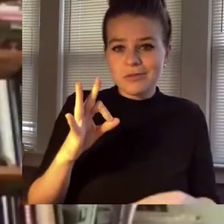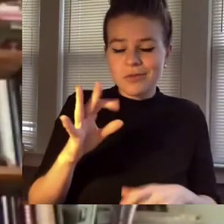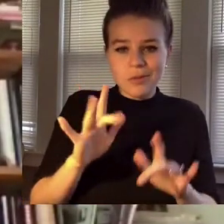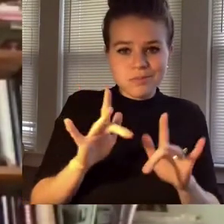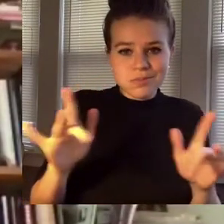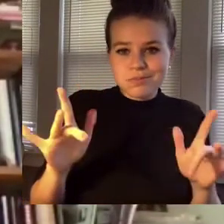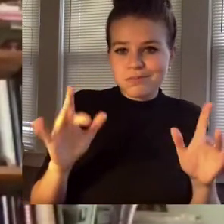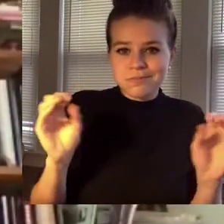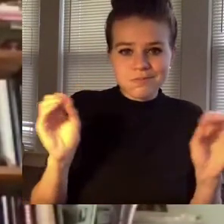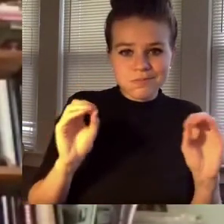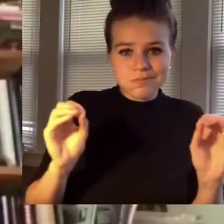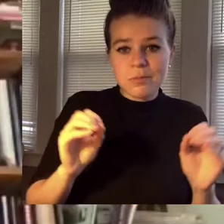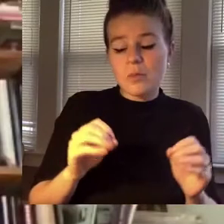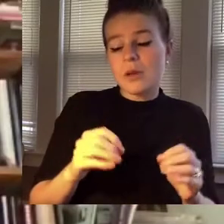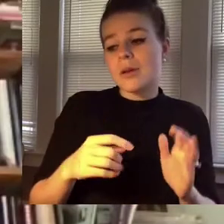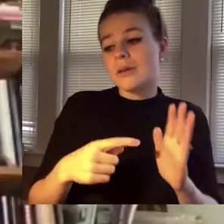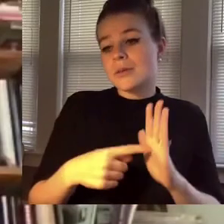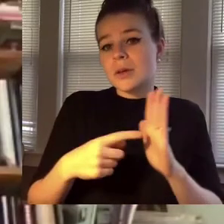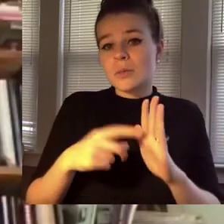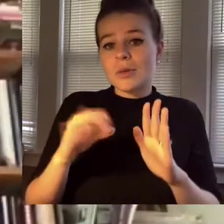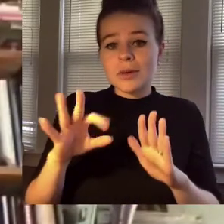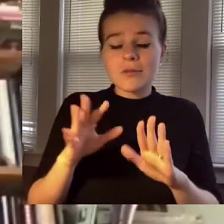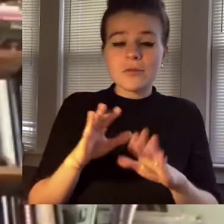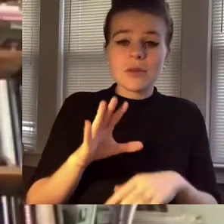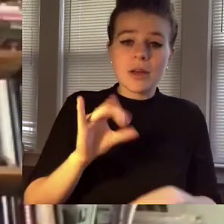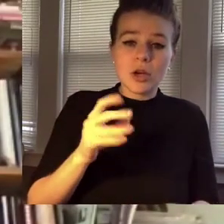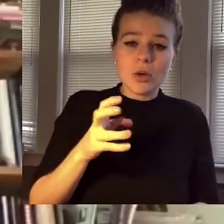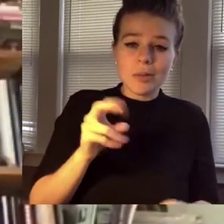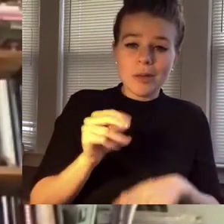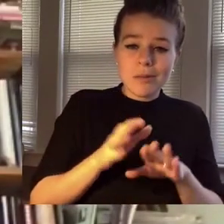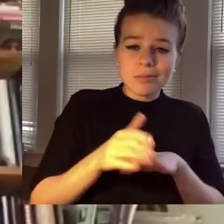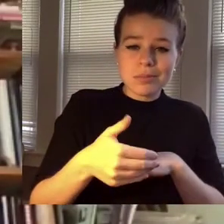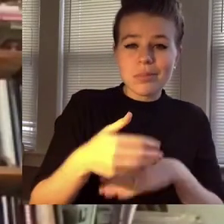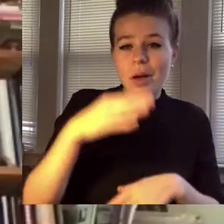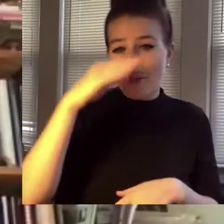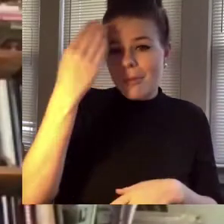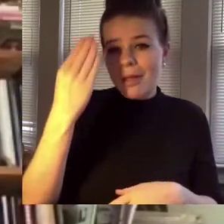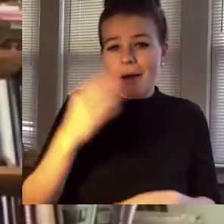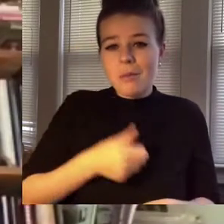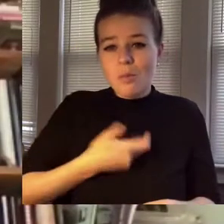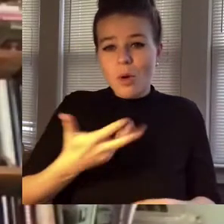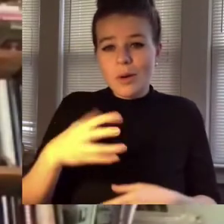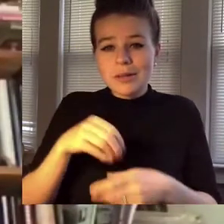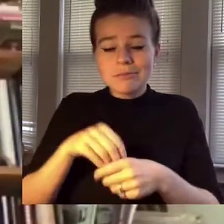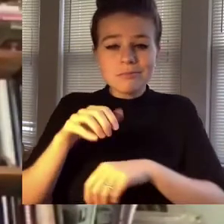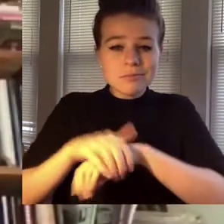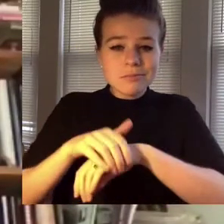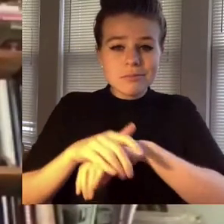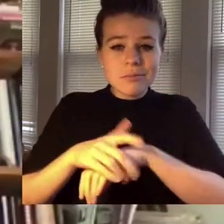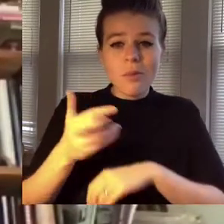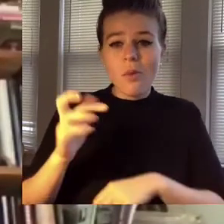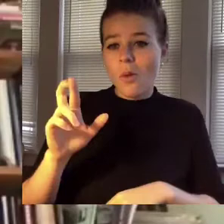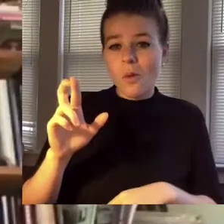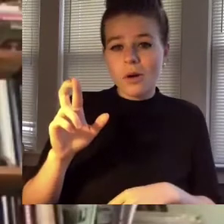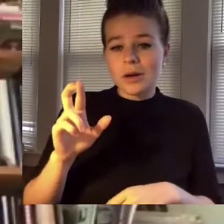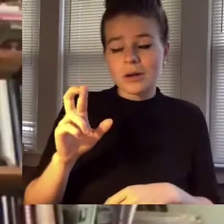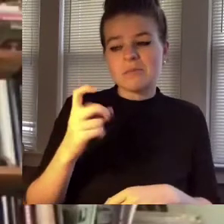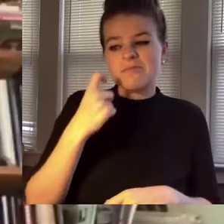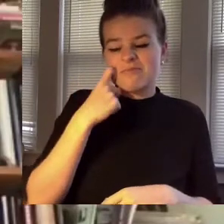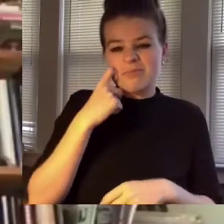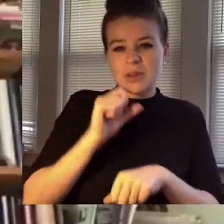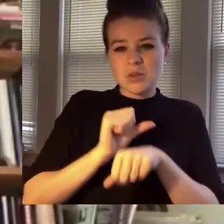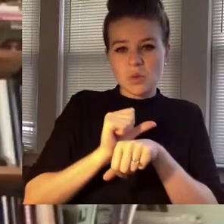Caribbean, in Black poets in the Britain, and especially the work I've been doing with African poets in the last few